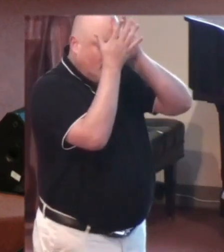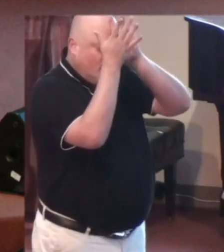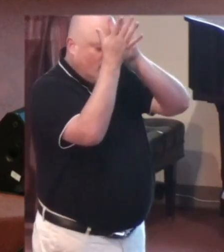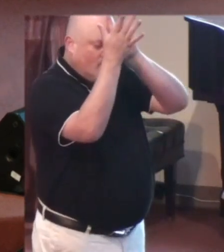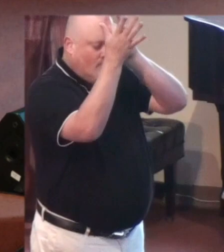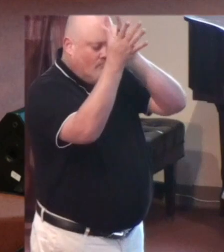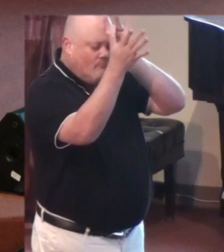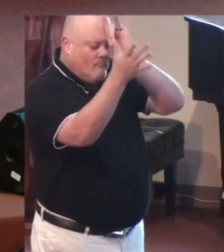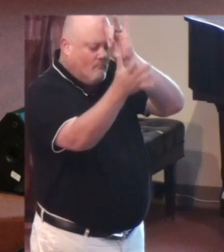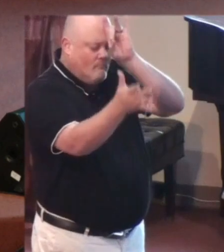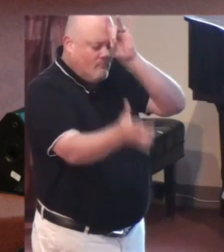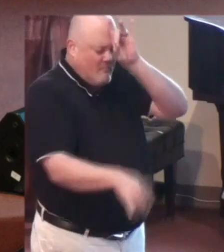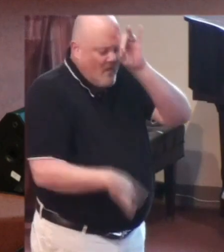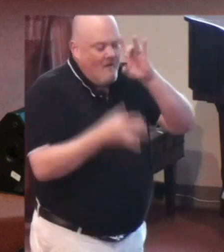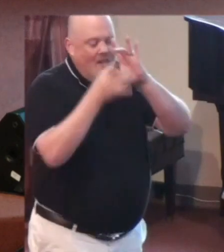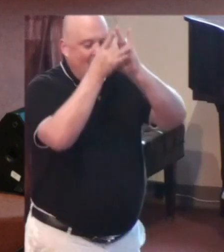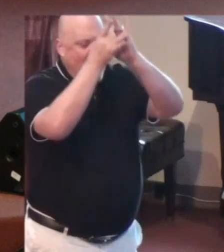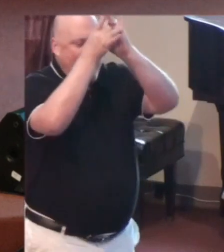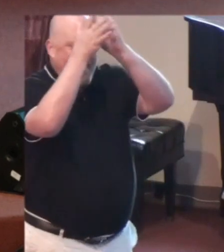Let go. Sing it.